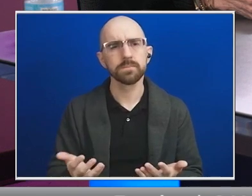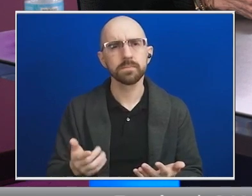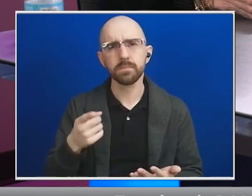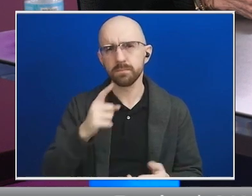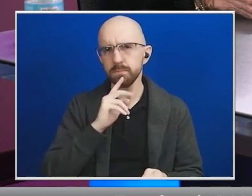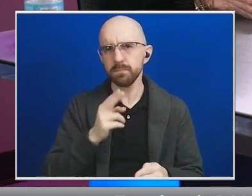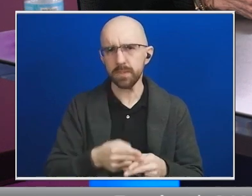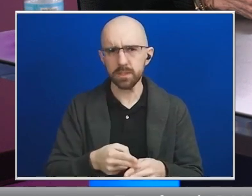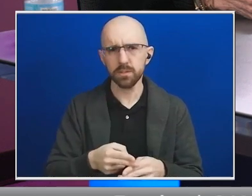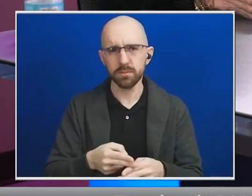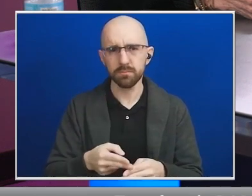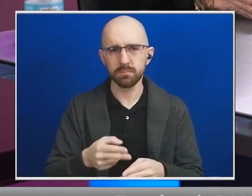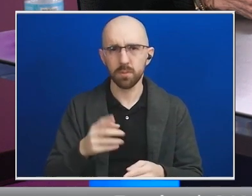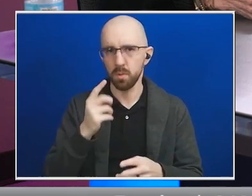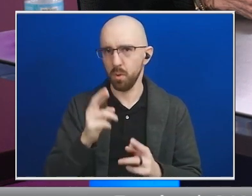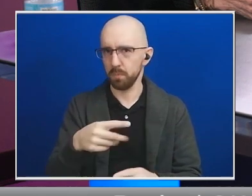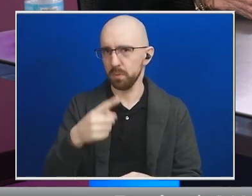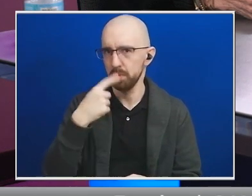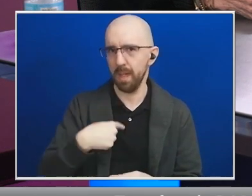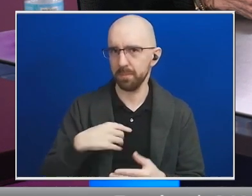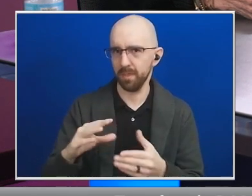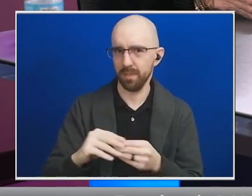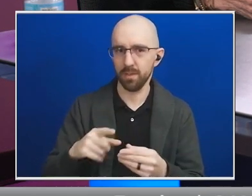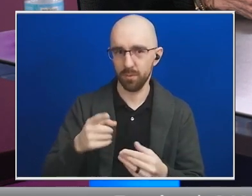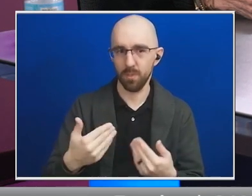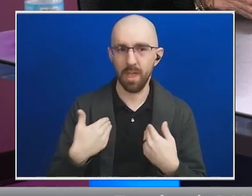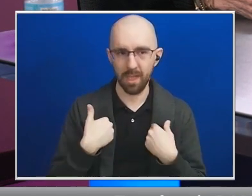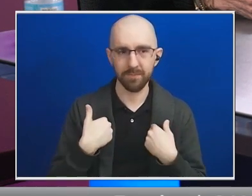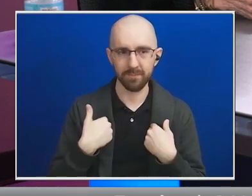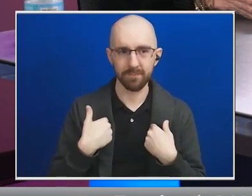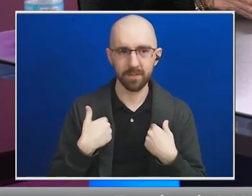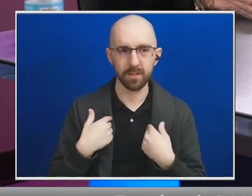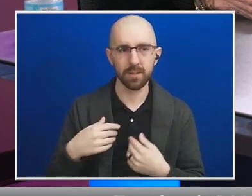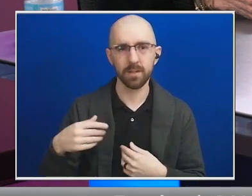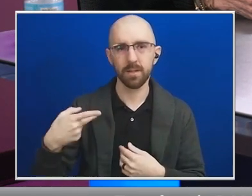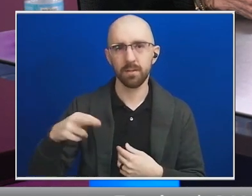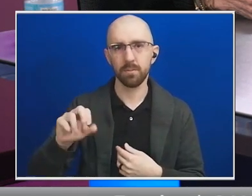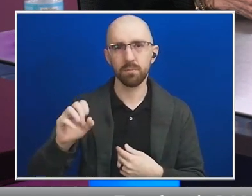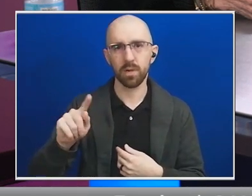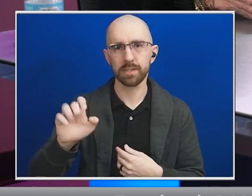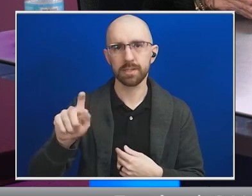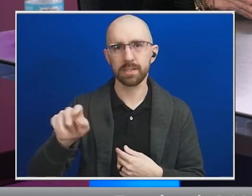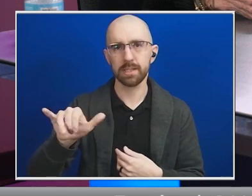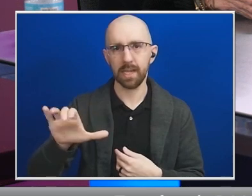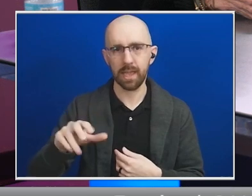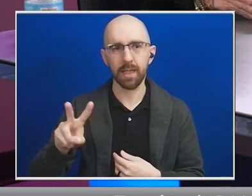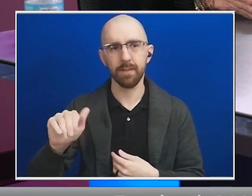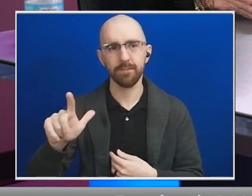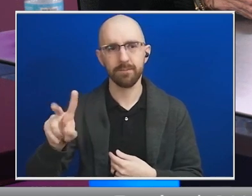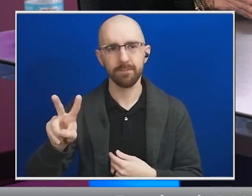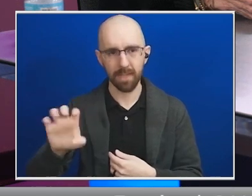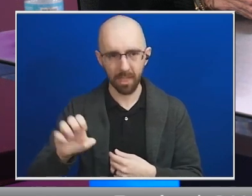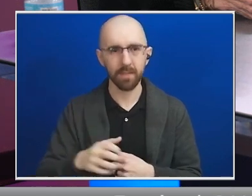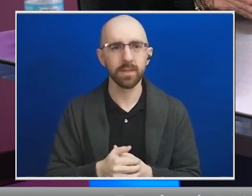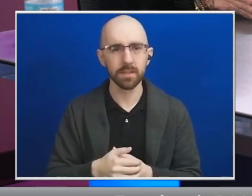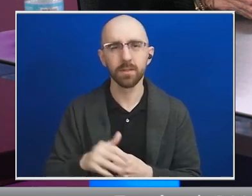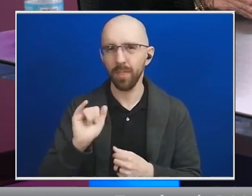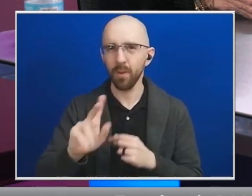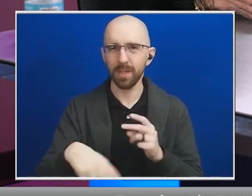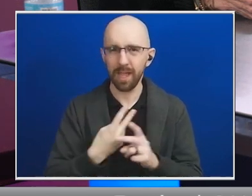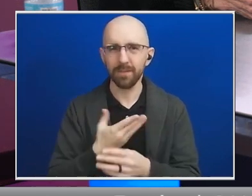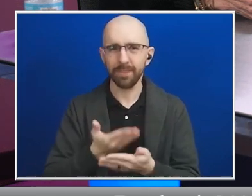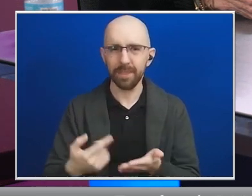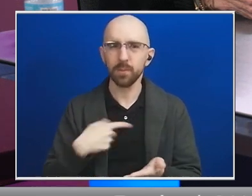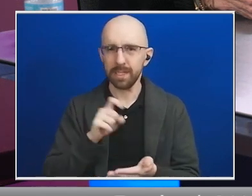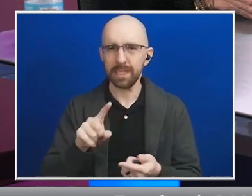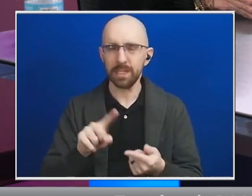you don't mind me saying this out loud, that you have a prosthetic valve. Yeah, pulmonary. Yeah, so those are the types of things that we need to look out for